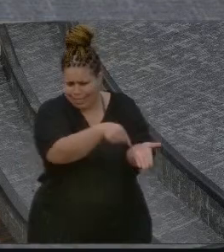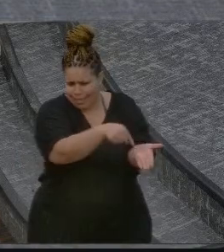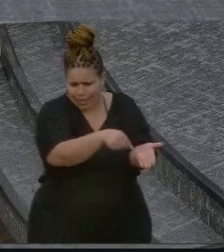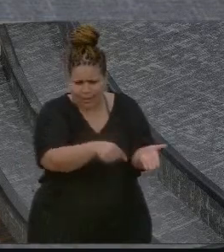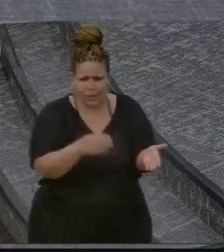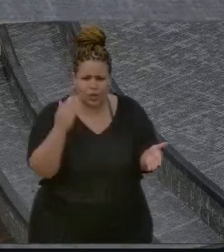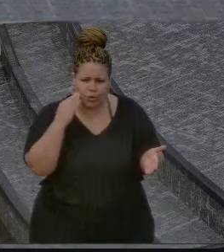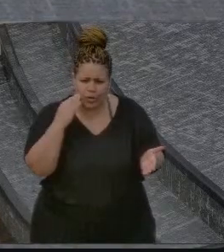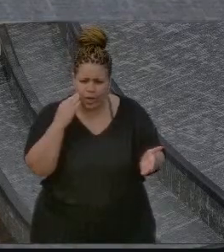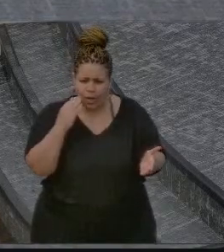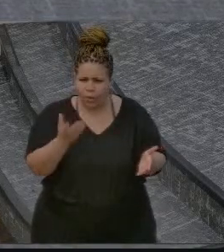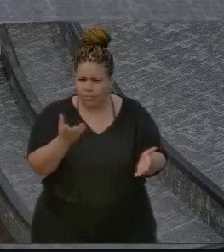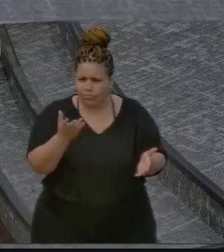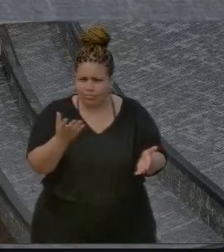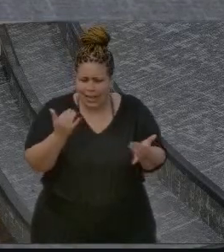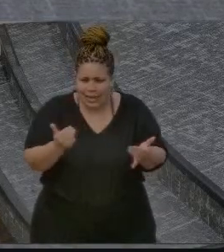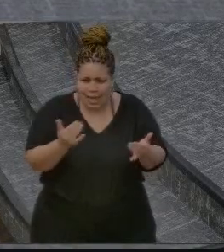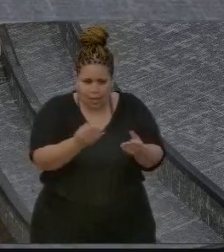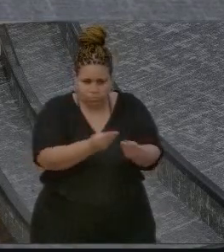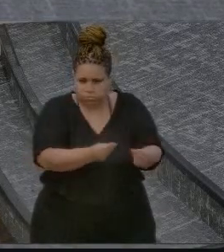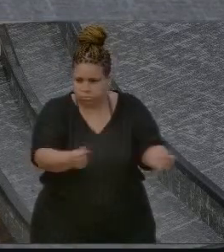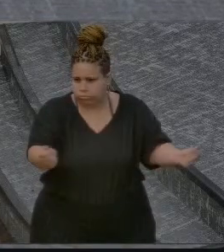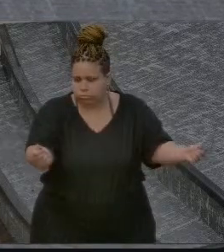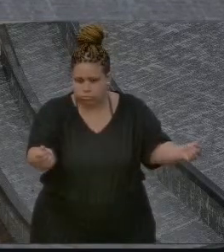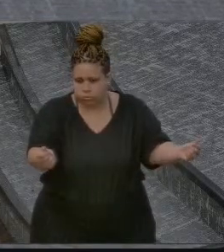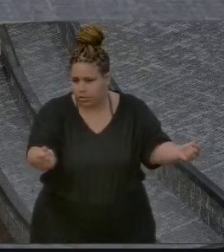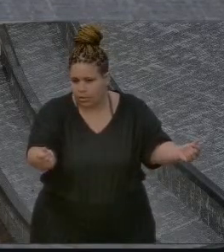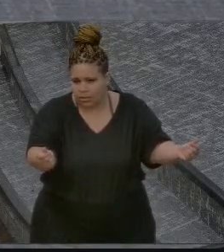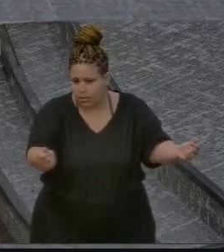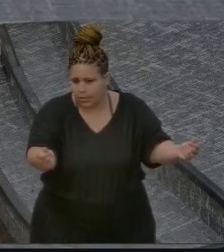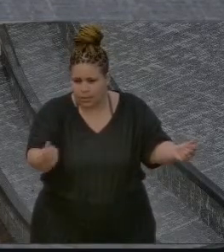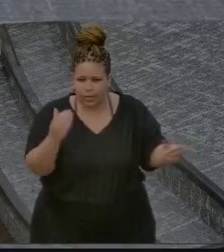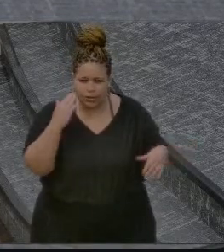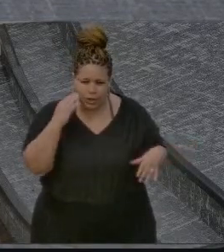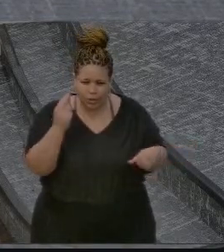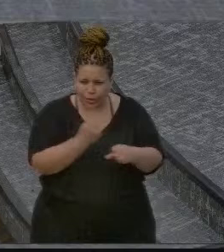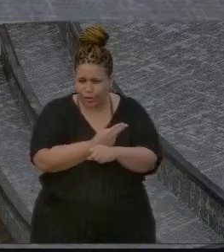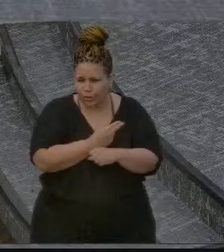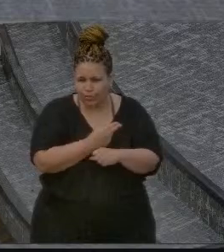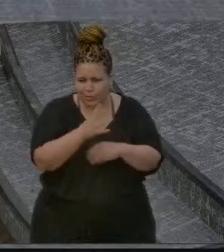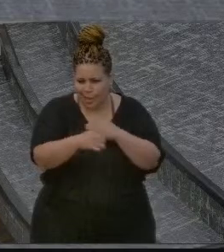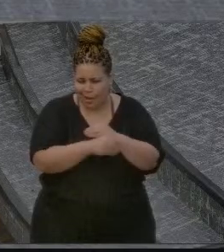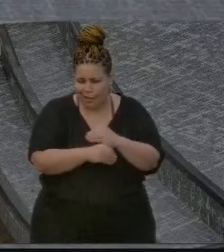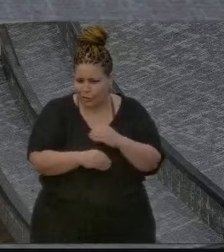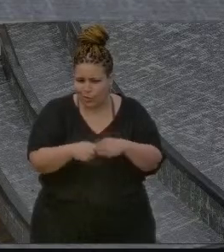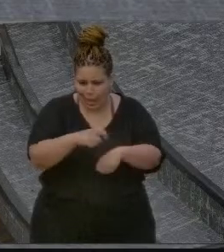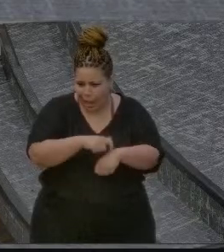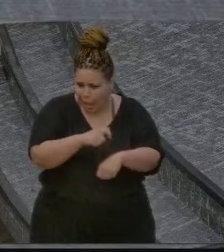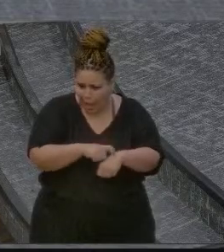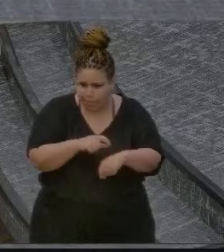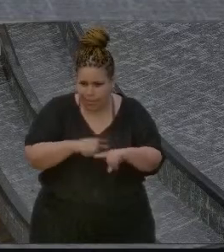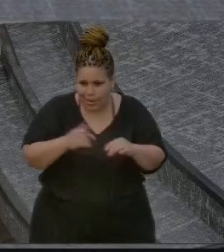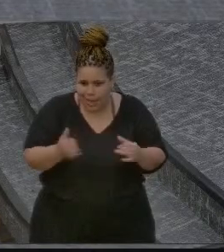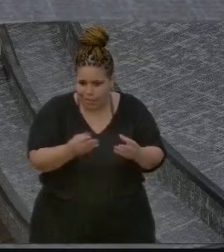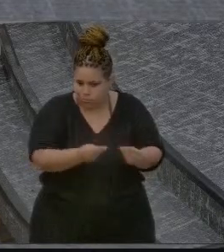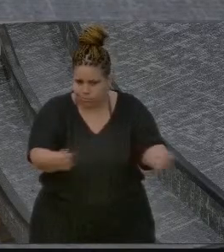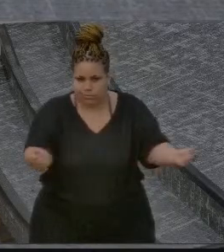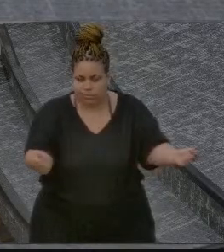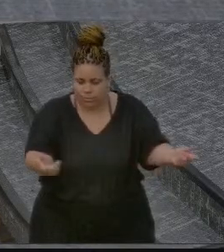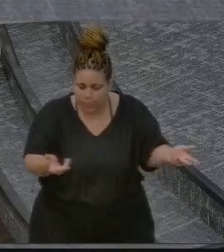want that one-on-one conversation to be like just Lakeisha, and I wanted to be